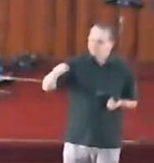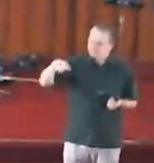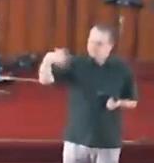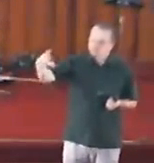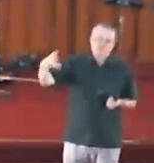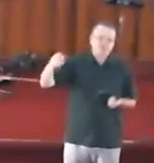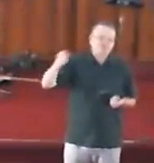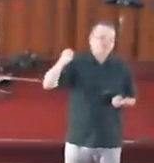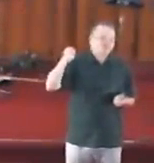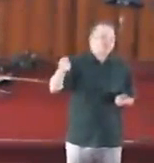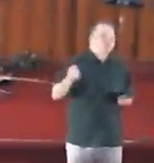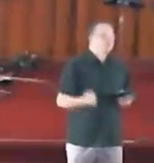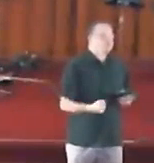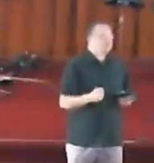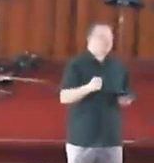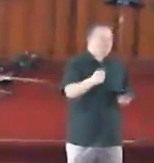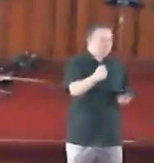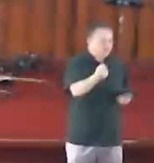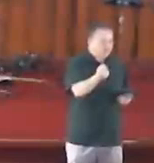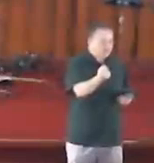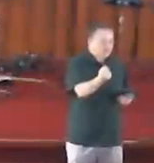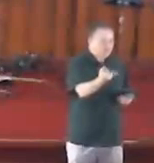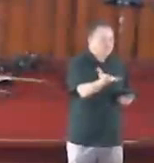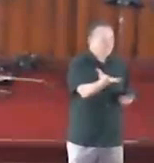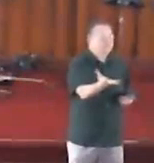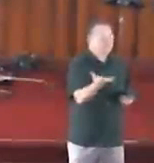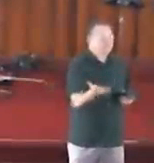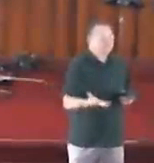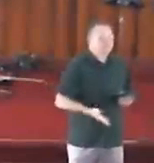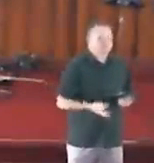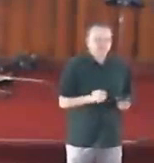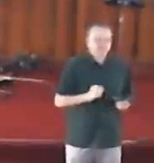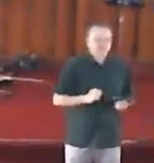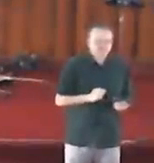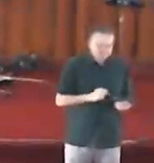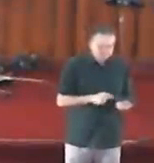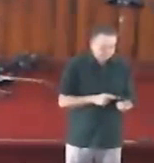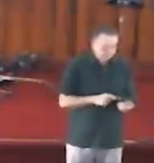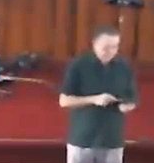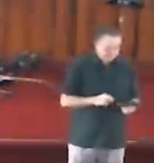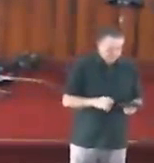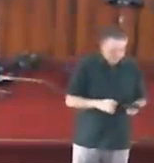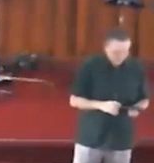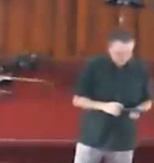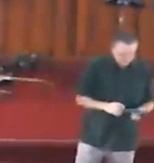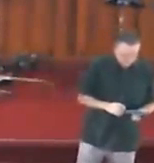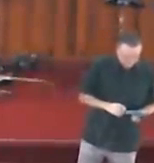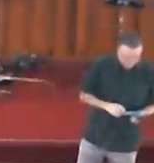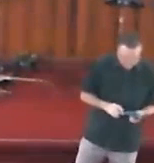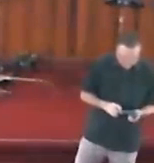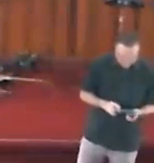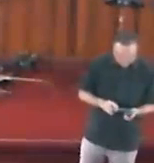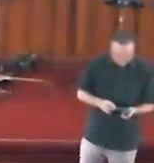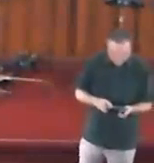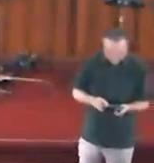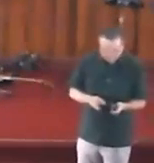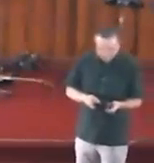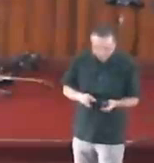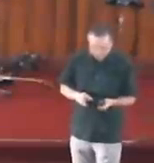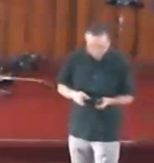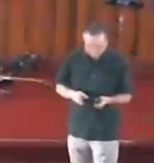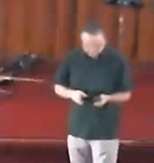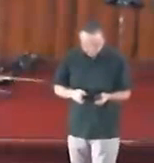en un ratito vamos a tener un rato de oración y para soltar y abrir. And as you hear this, if you realize that you have certain fears